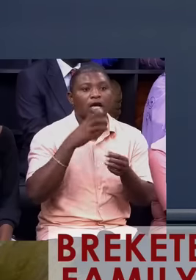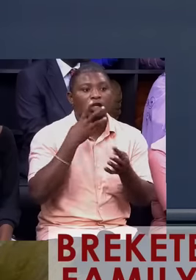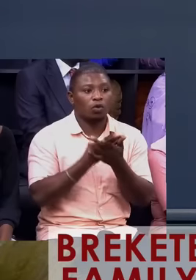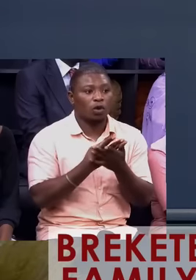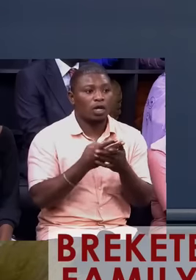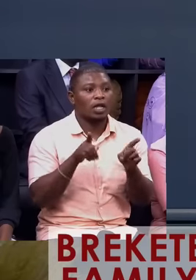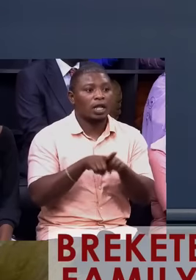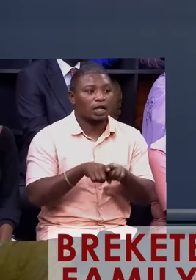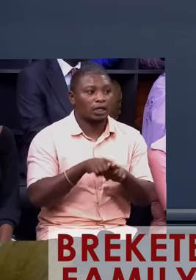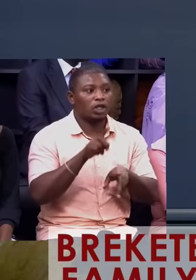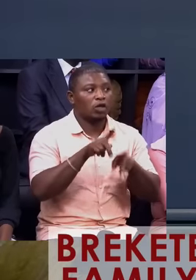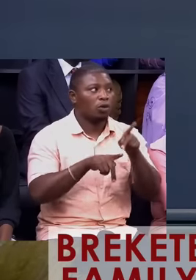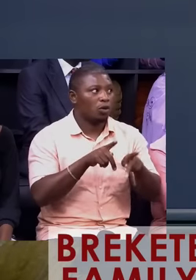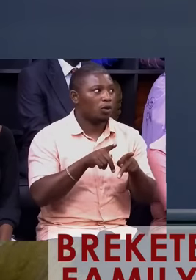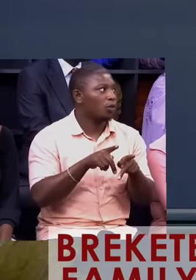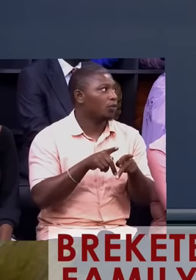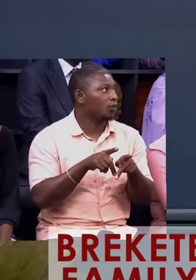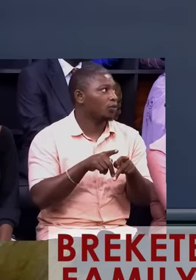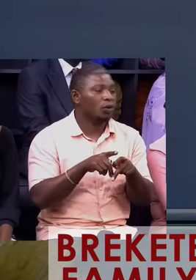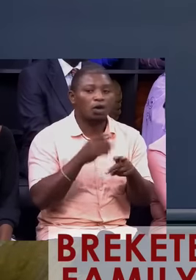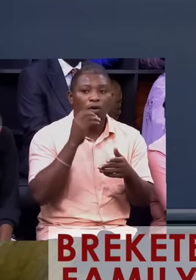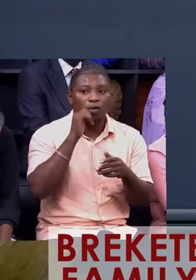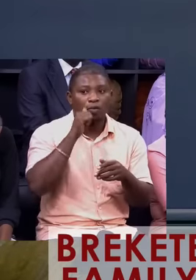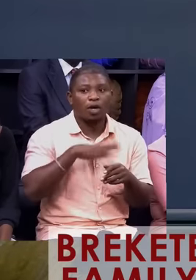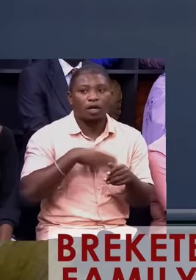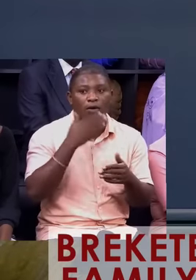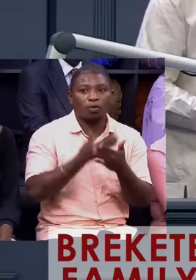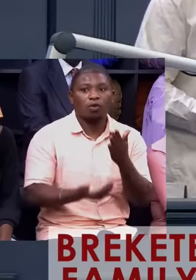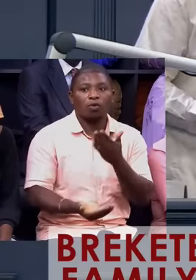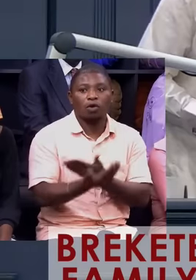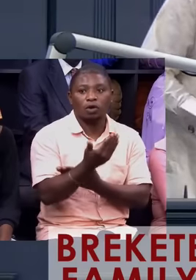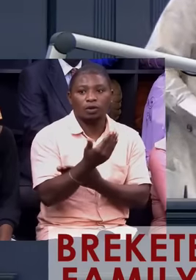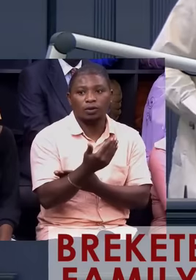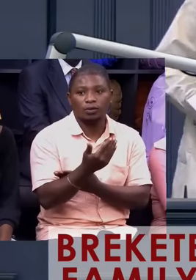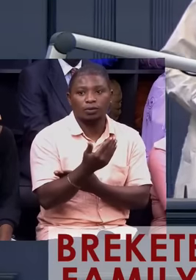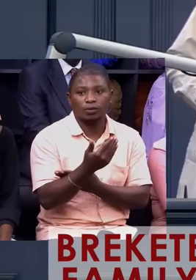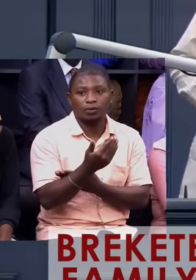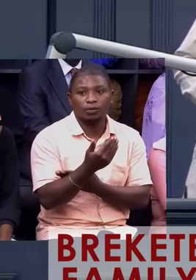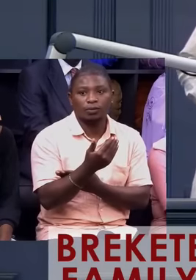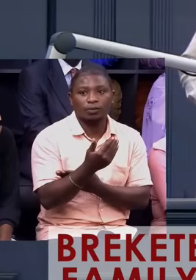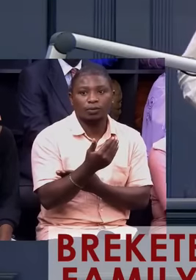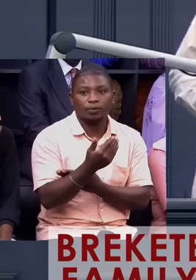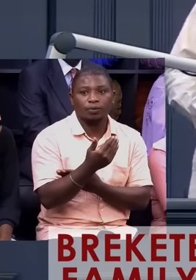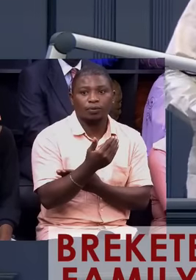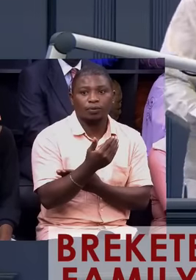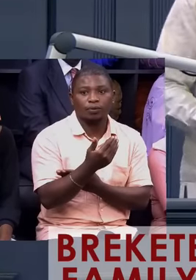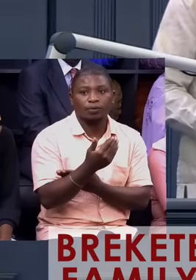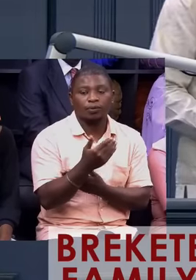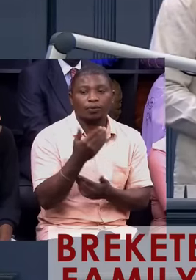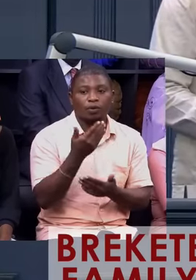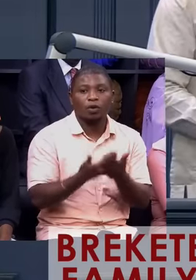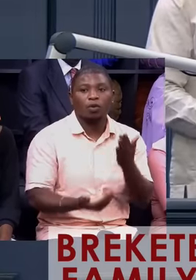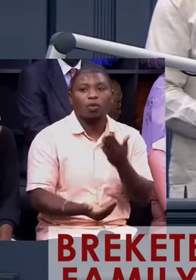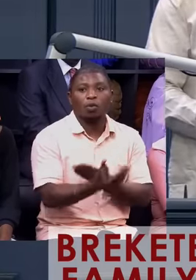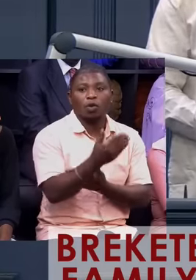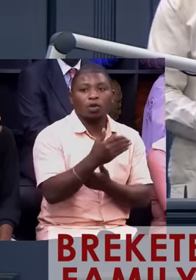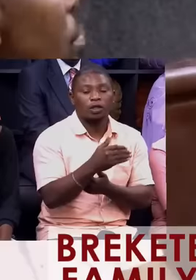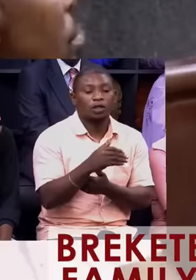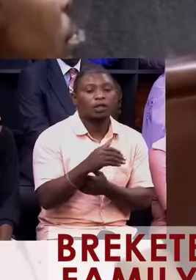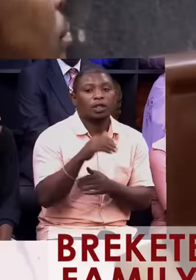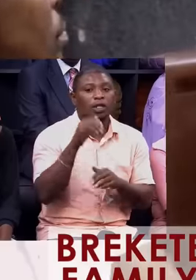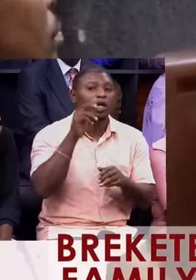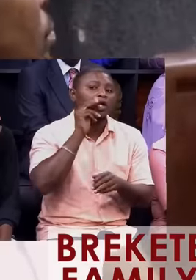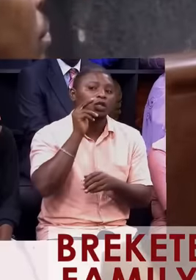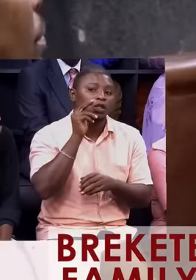people away they service the consumers Madame good morning good morning sir ordinary president good morning mandate secretary good